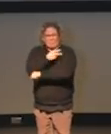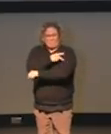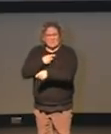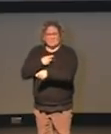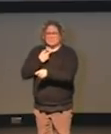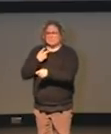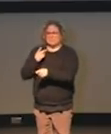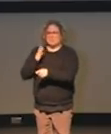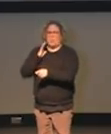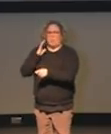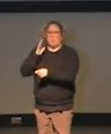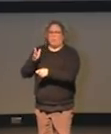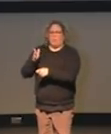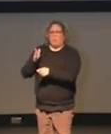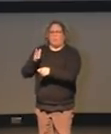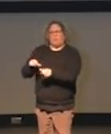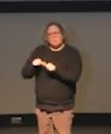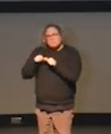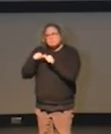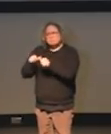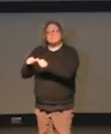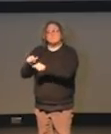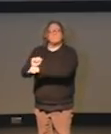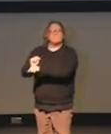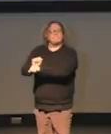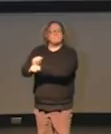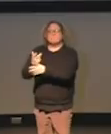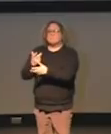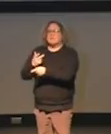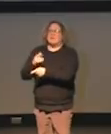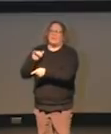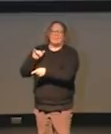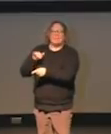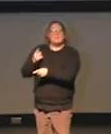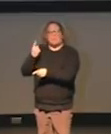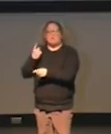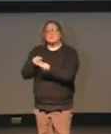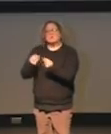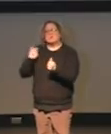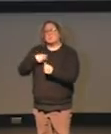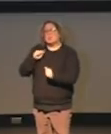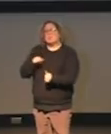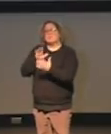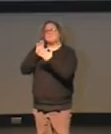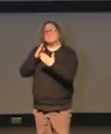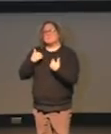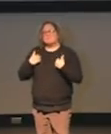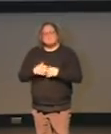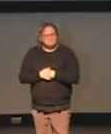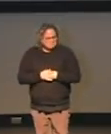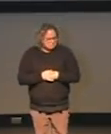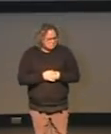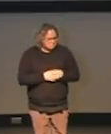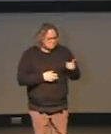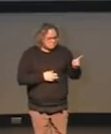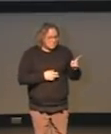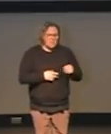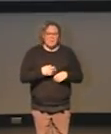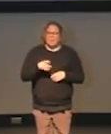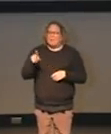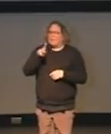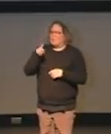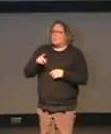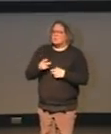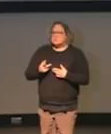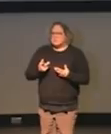long time as a place where that care will happen is likely going to be one of the solutions. So this question, I don't know if we know the answer.